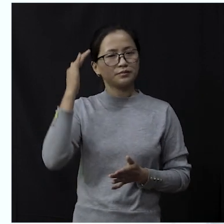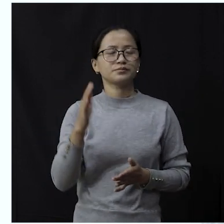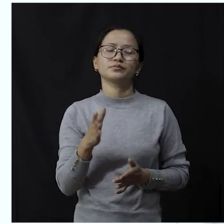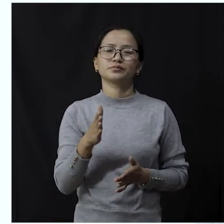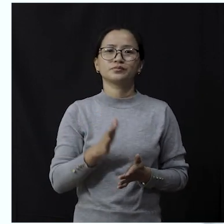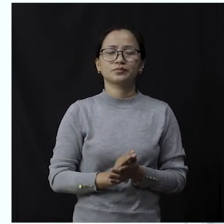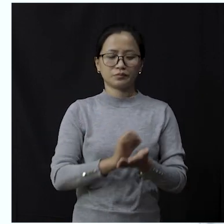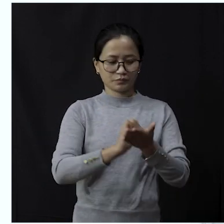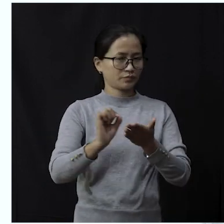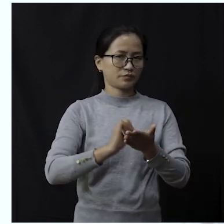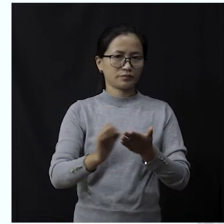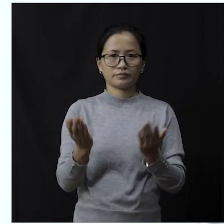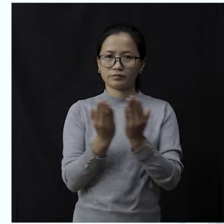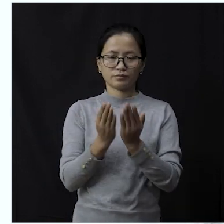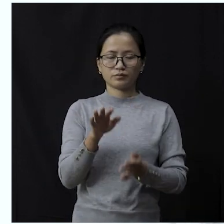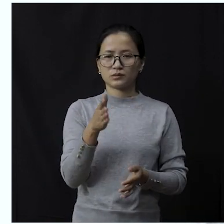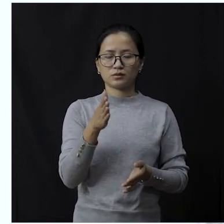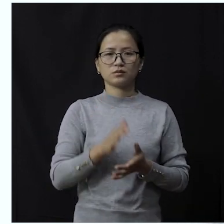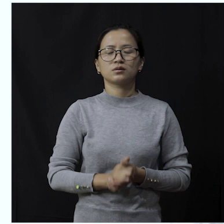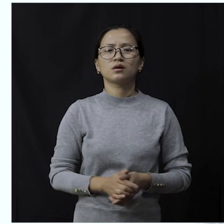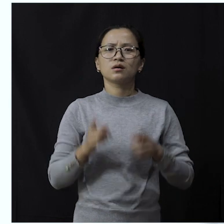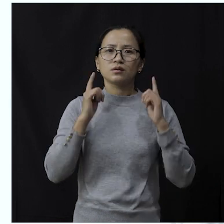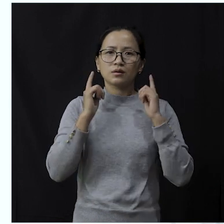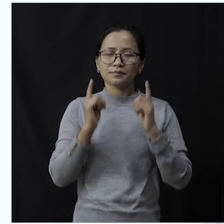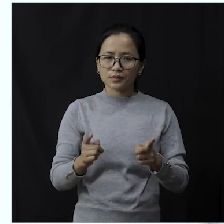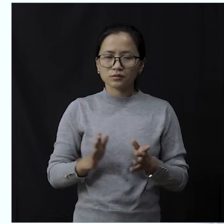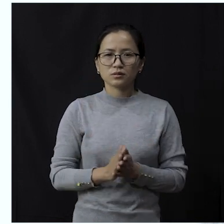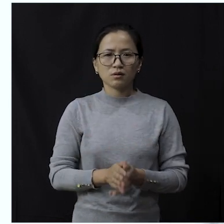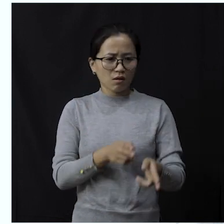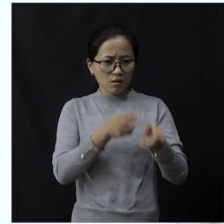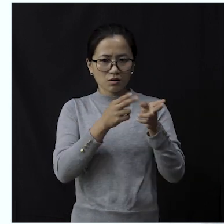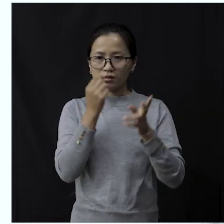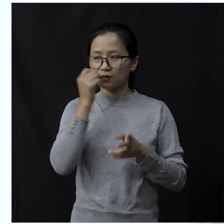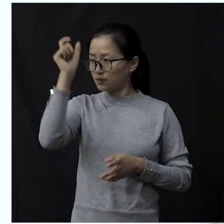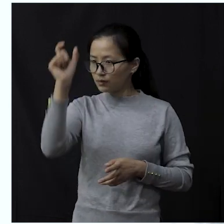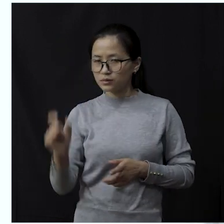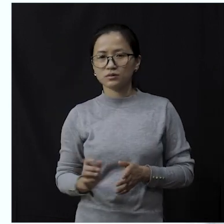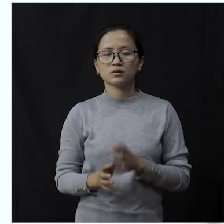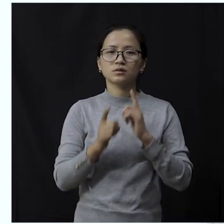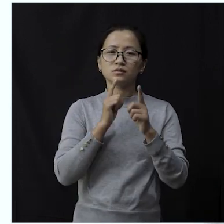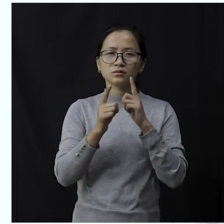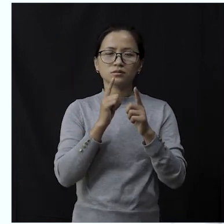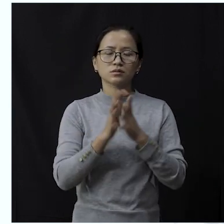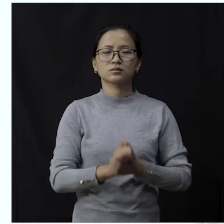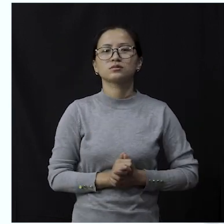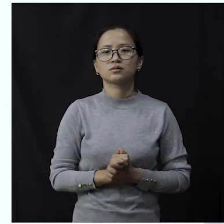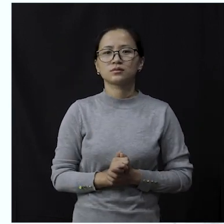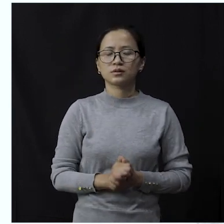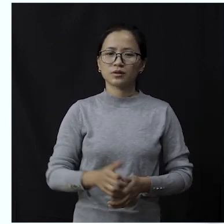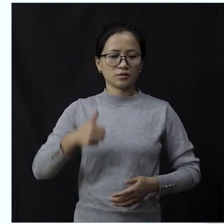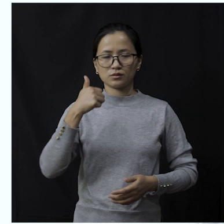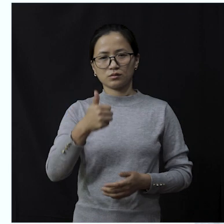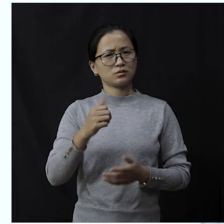it's not even written in the book. But the hunter saw them. He might be talking to himself and saying that this